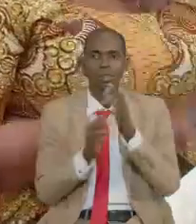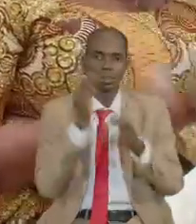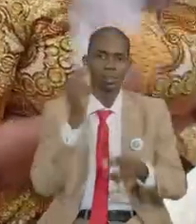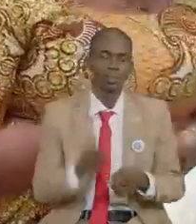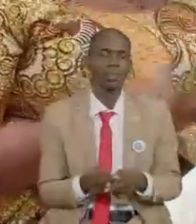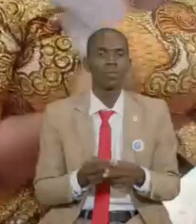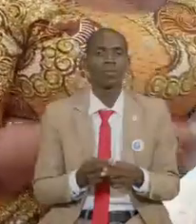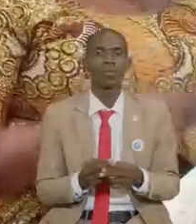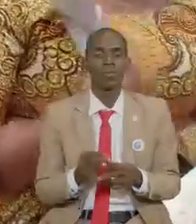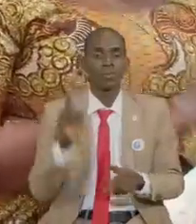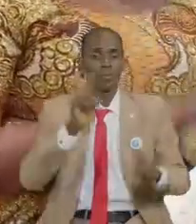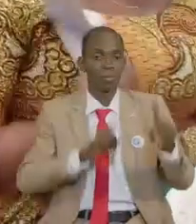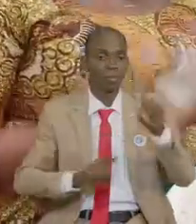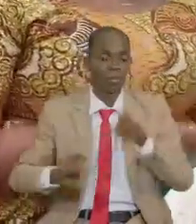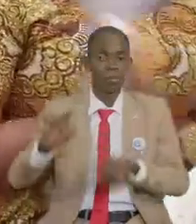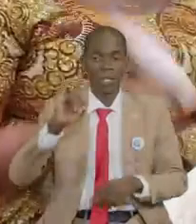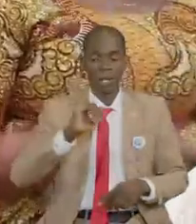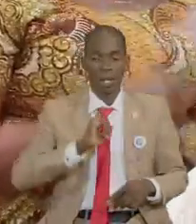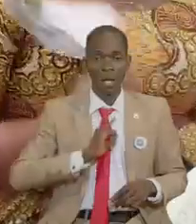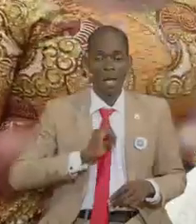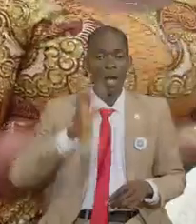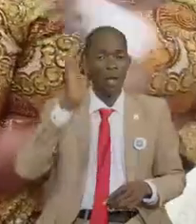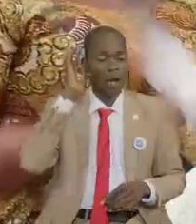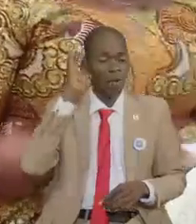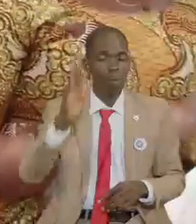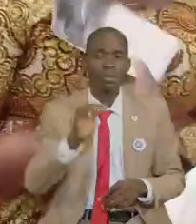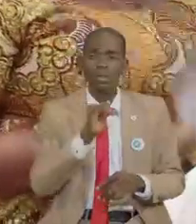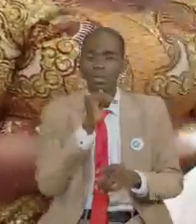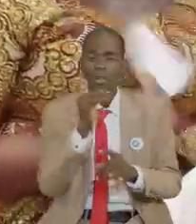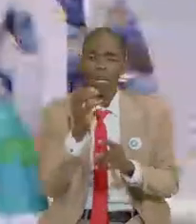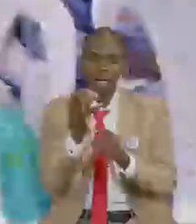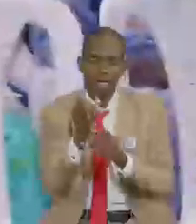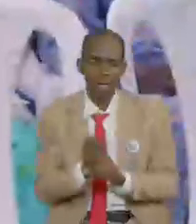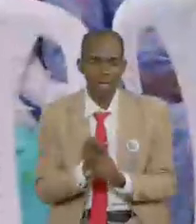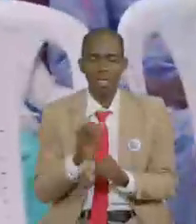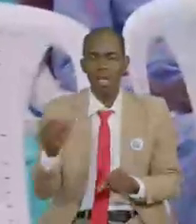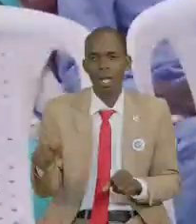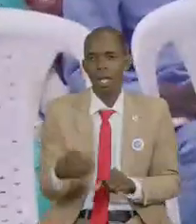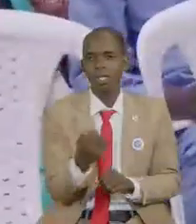I will not catch anybody's